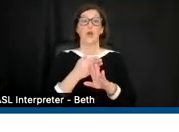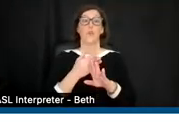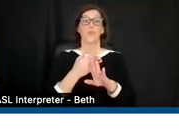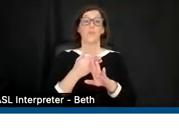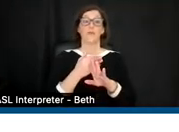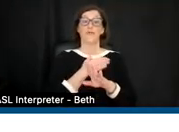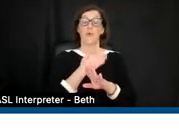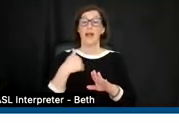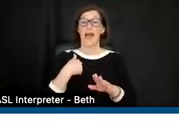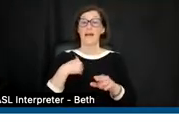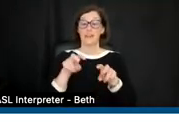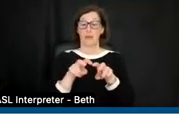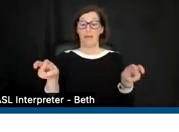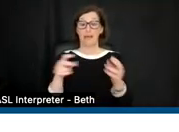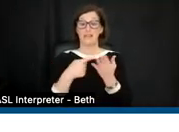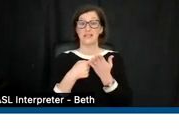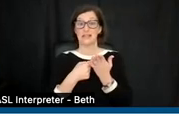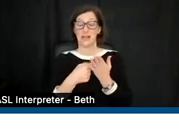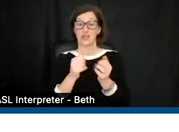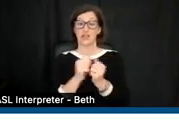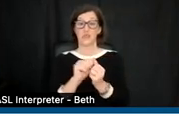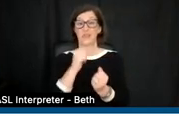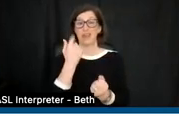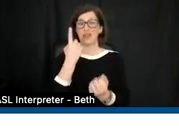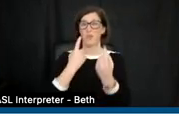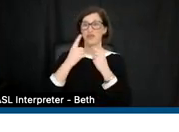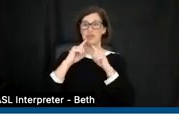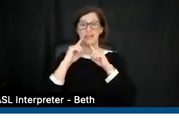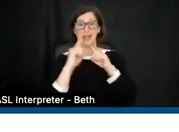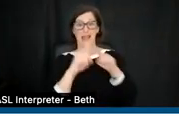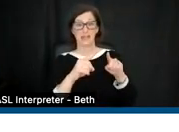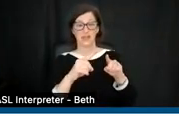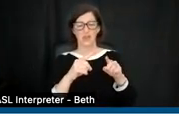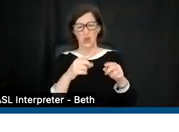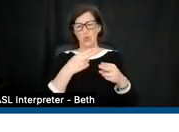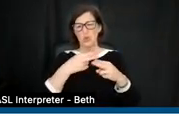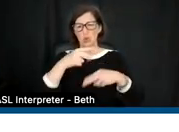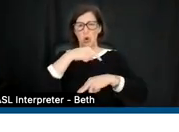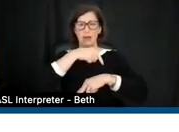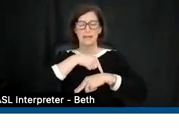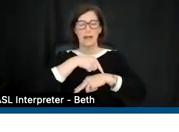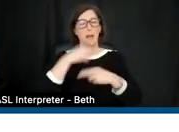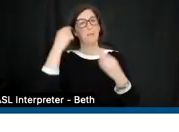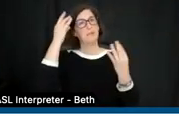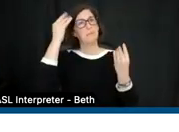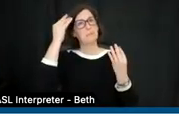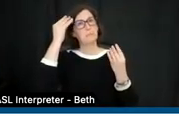discussion with questions and answers, we will take a few minutes to reflect